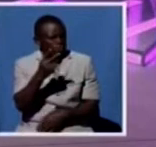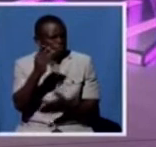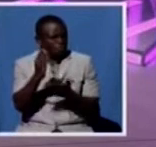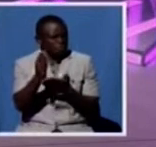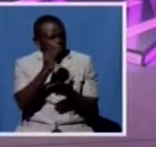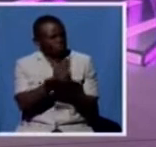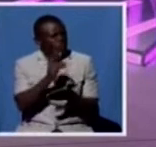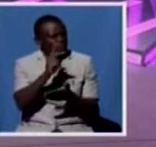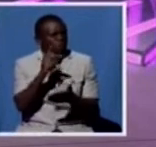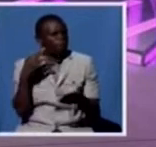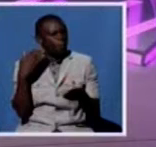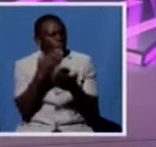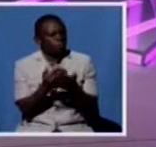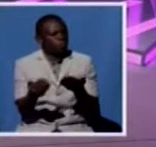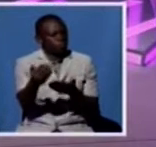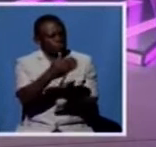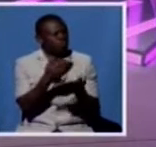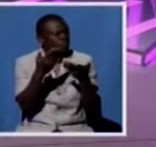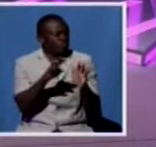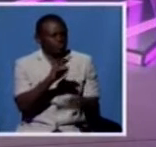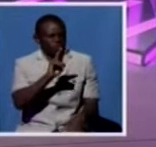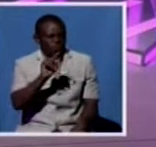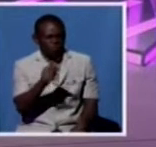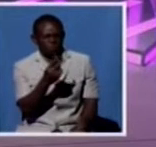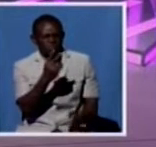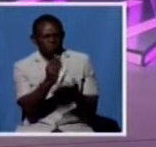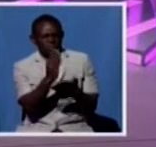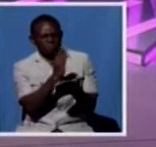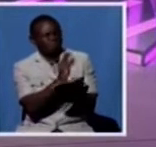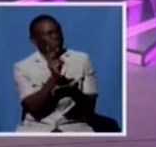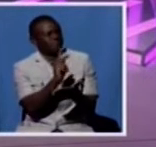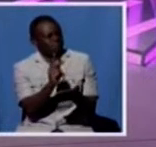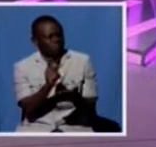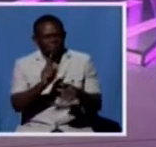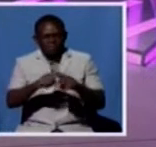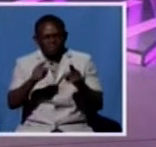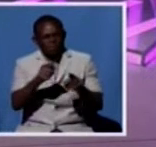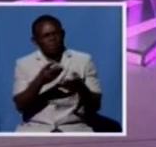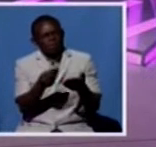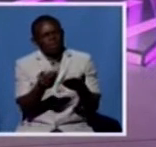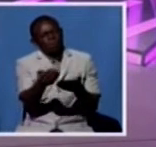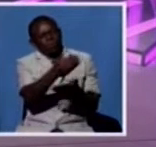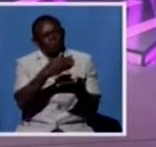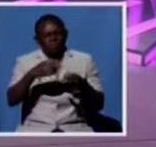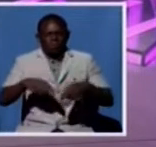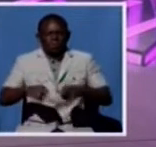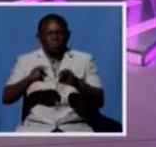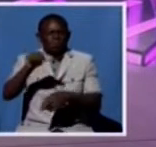Yes. But concerns from the public still remain. They're not seeing the impact of the toll gates. The roads are still